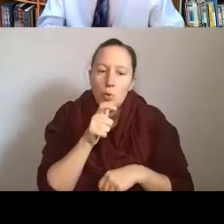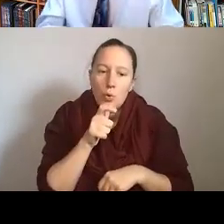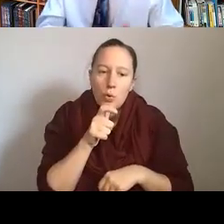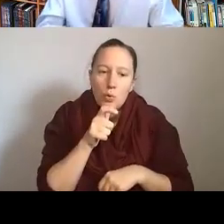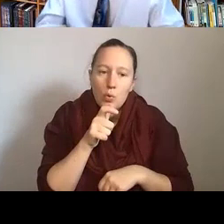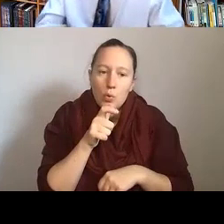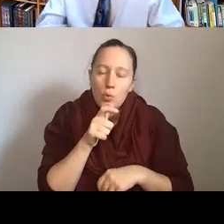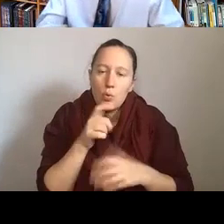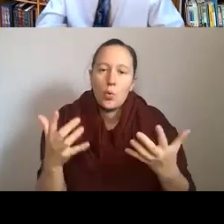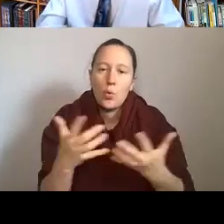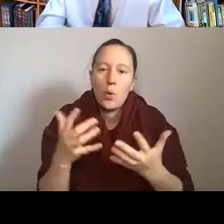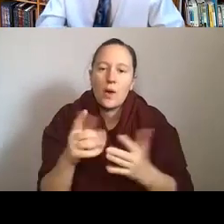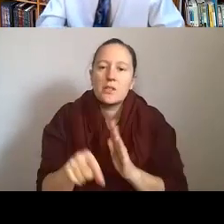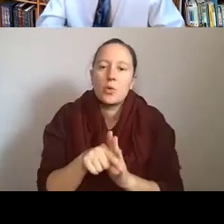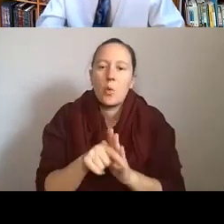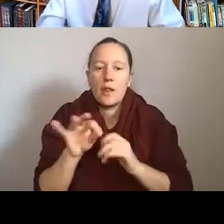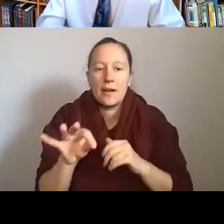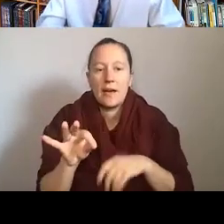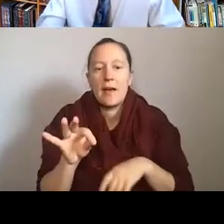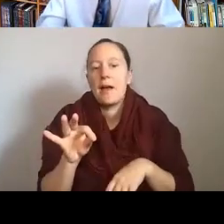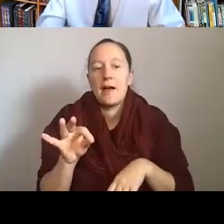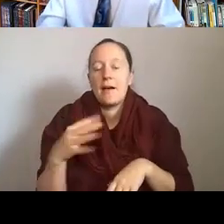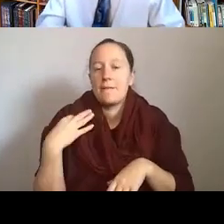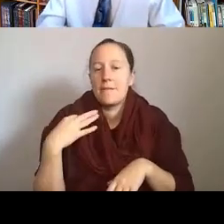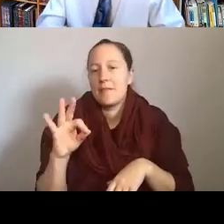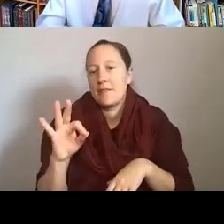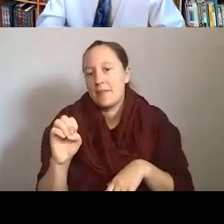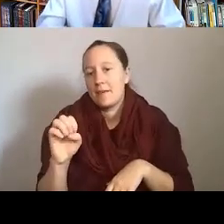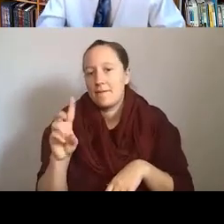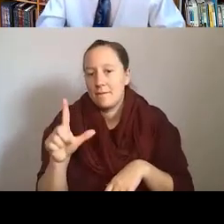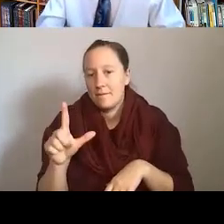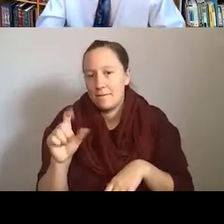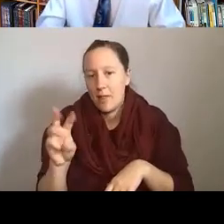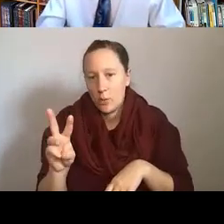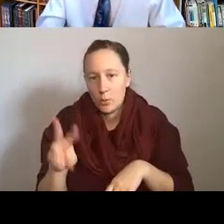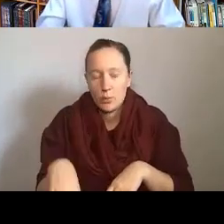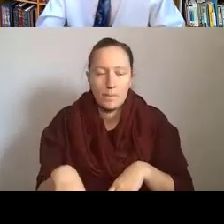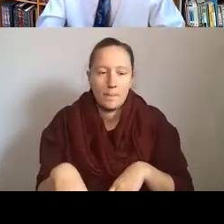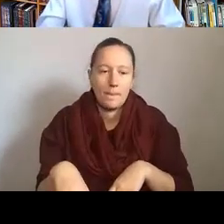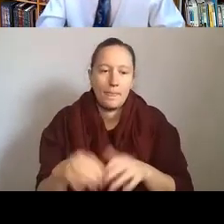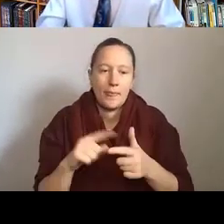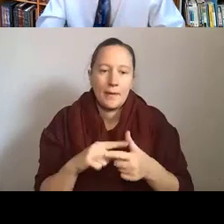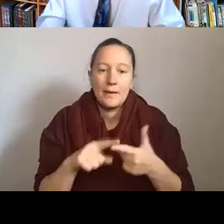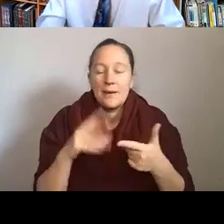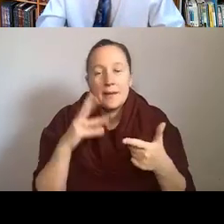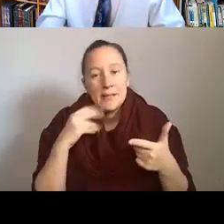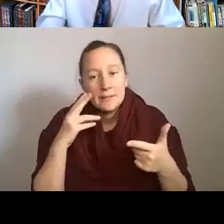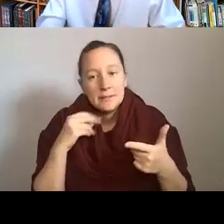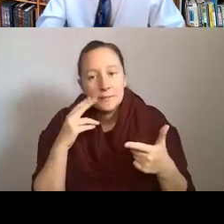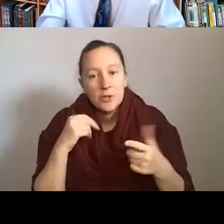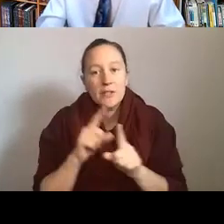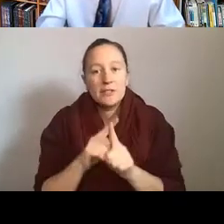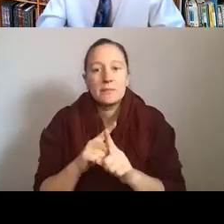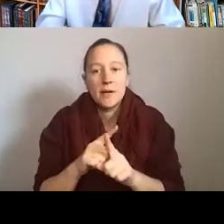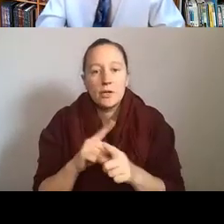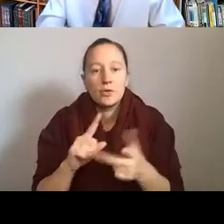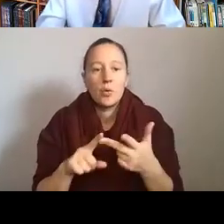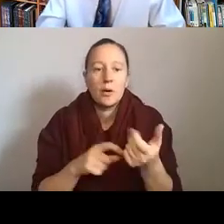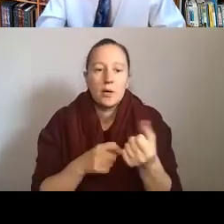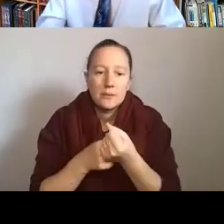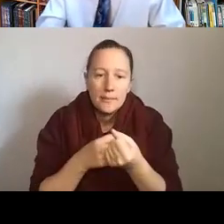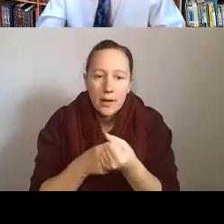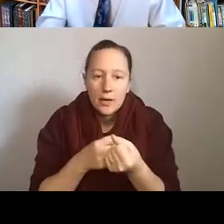What's the quality of the fellowship applicant, the fellow? How experienced are the mentors and the sponsor?